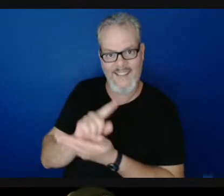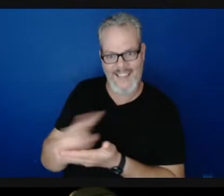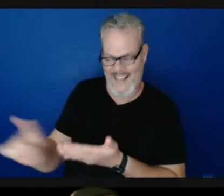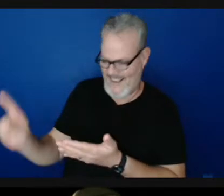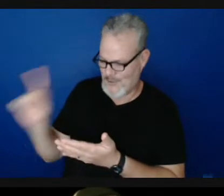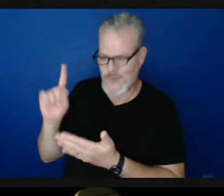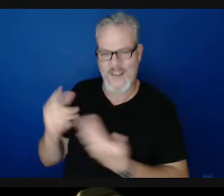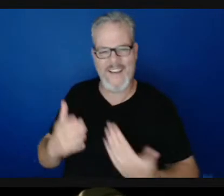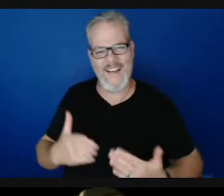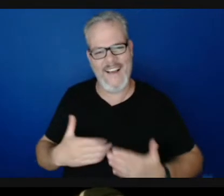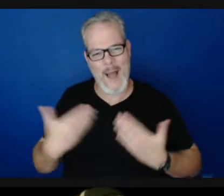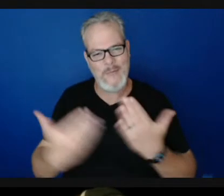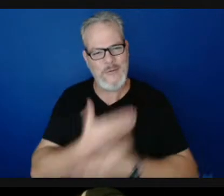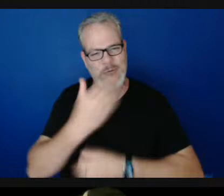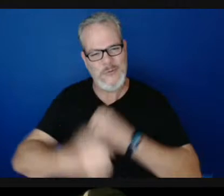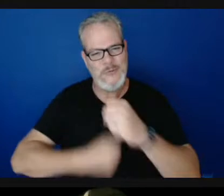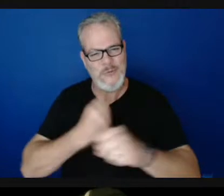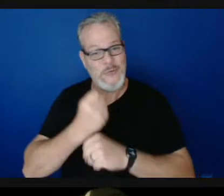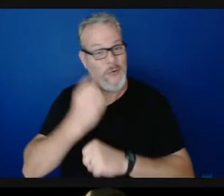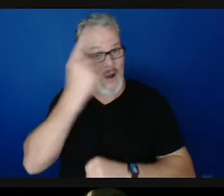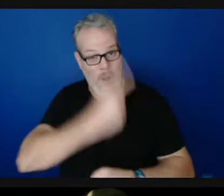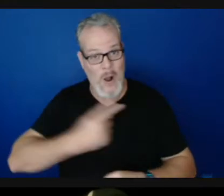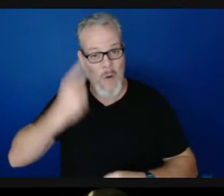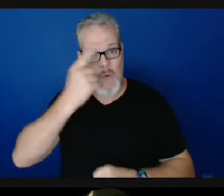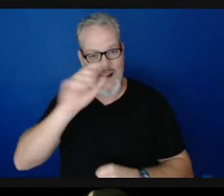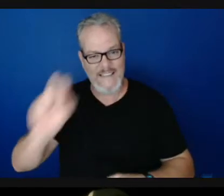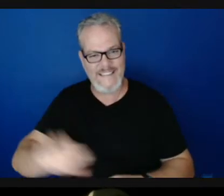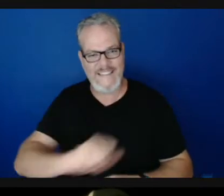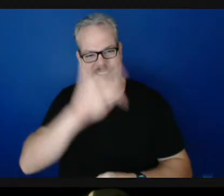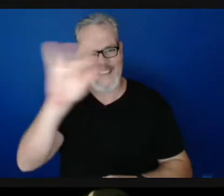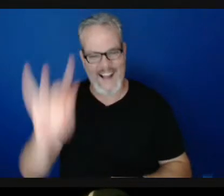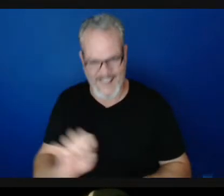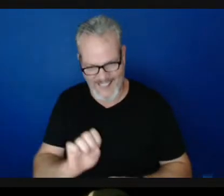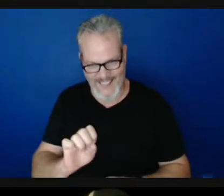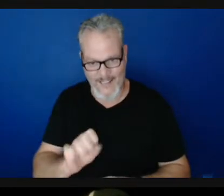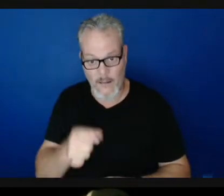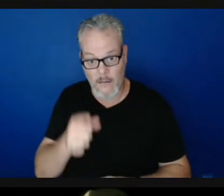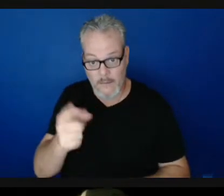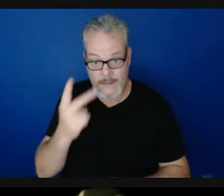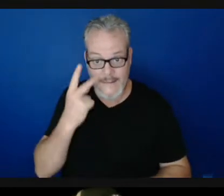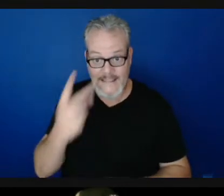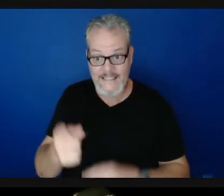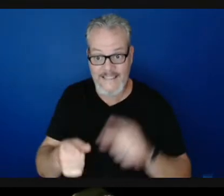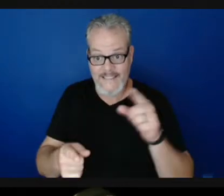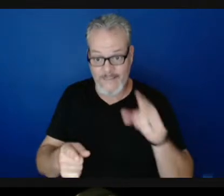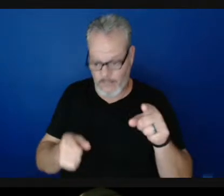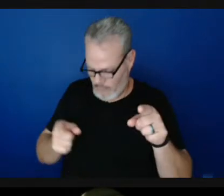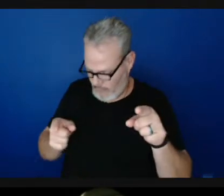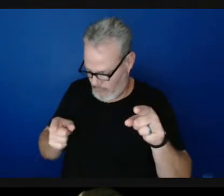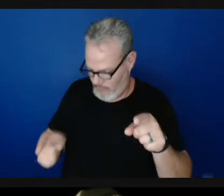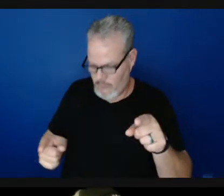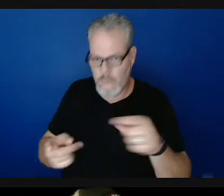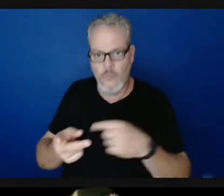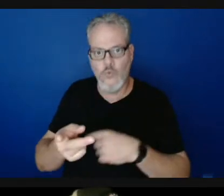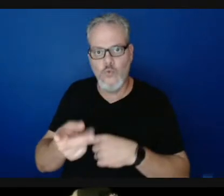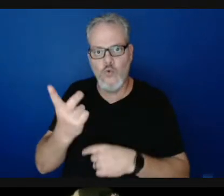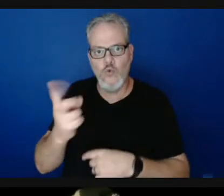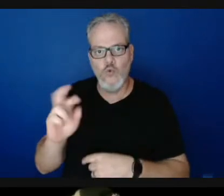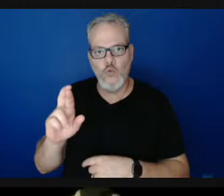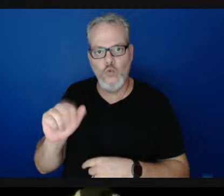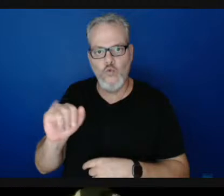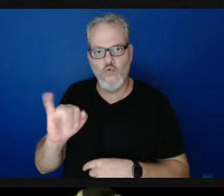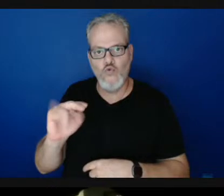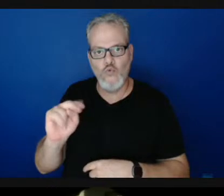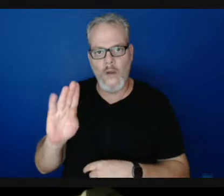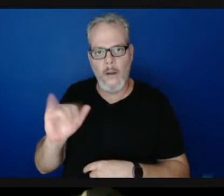style. They have here this tilt plot, and marked on here are these periods of drain back, while the eruption was at that point still ongoing on December 2nd, one